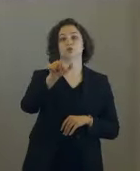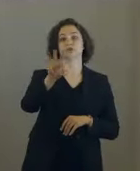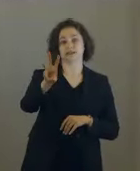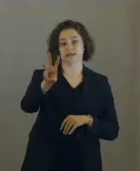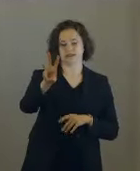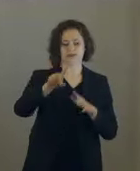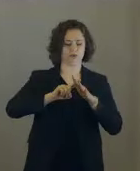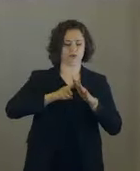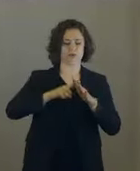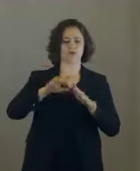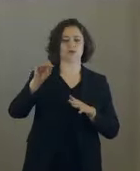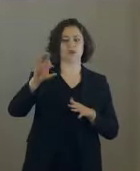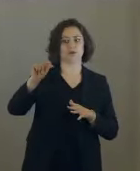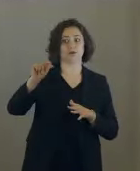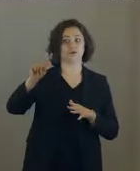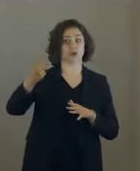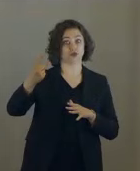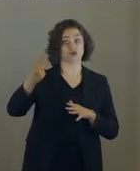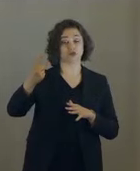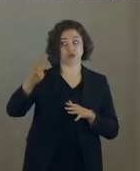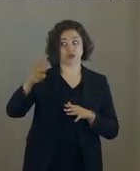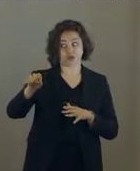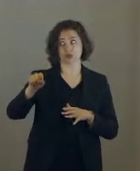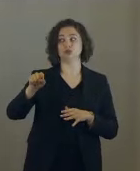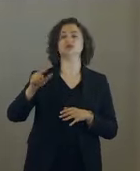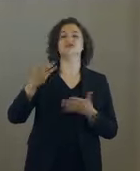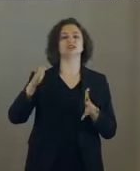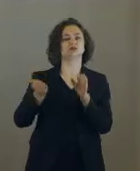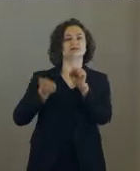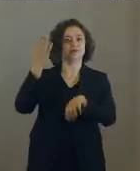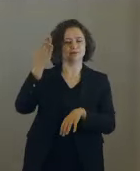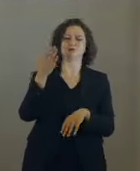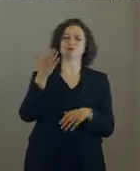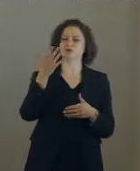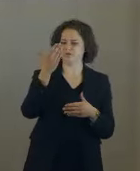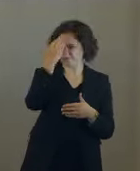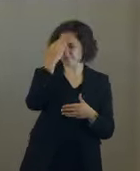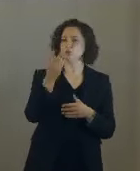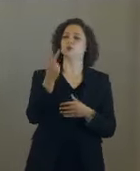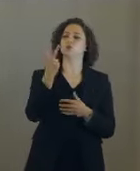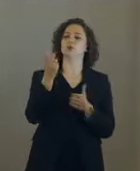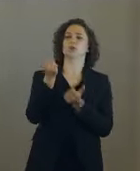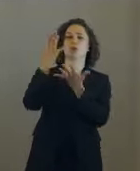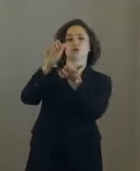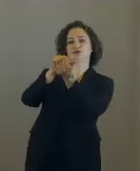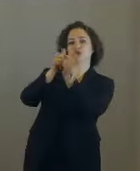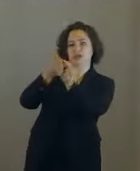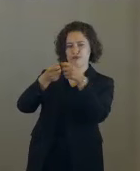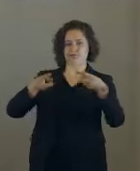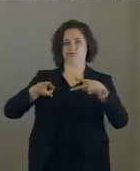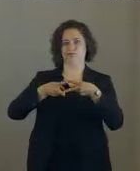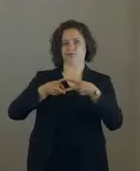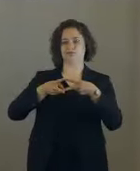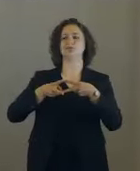begins on October 1st, we did submit, as you recall, 2 proposals for change affecting